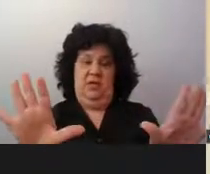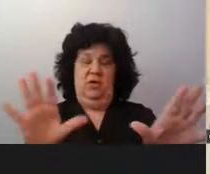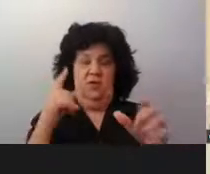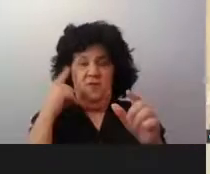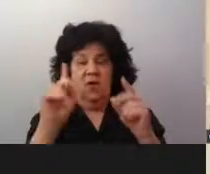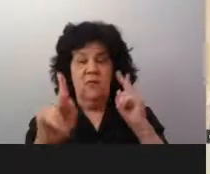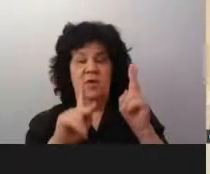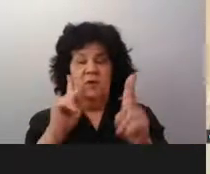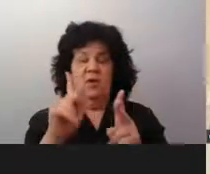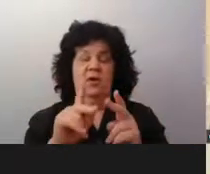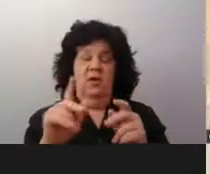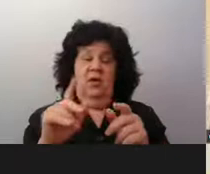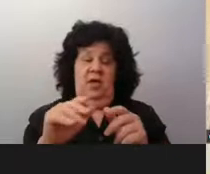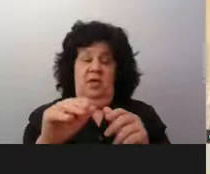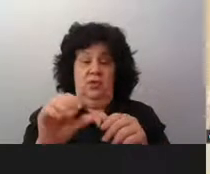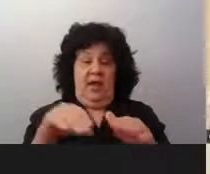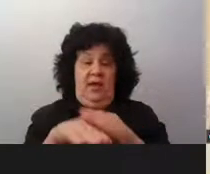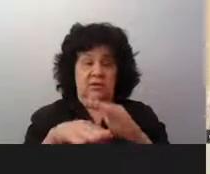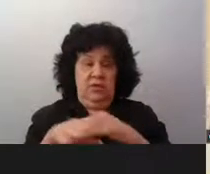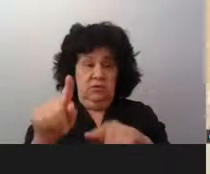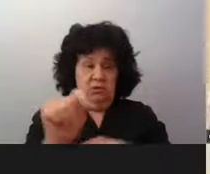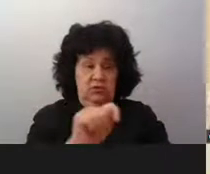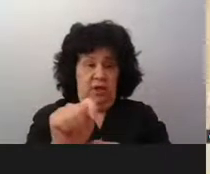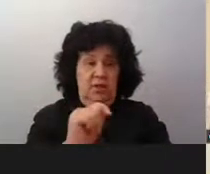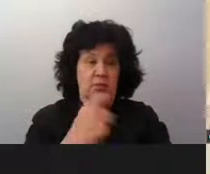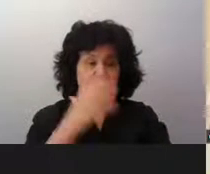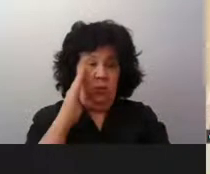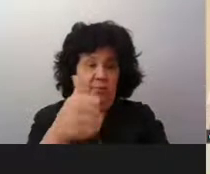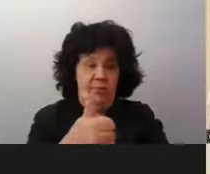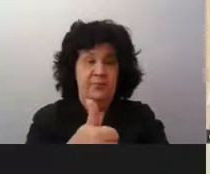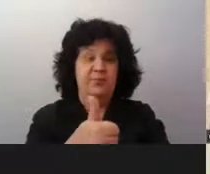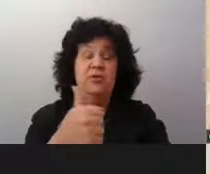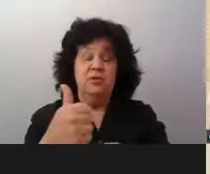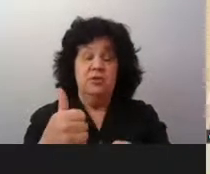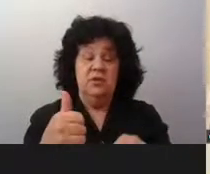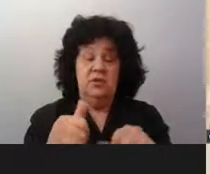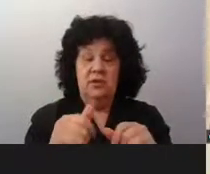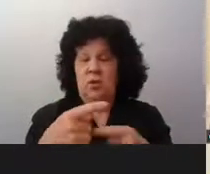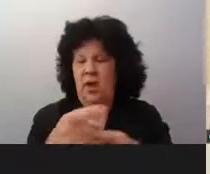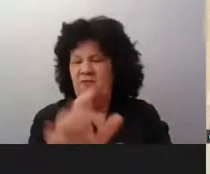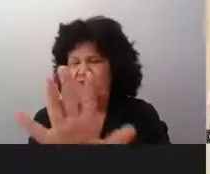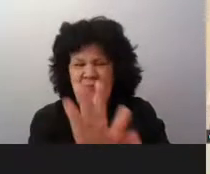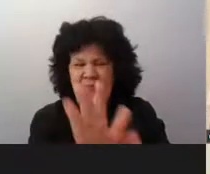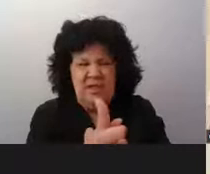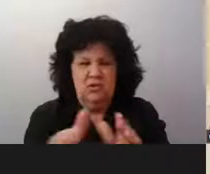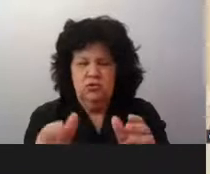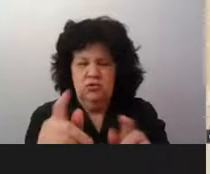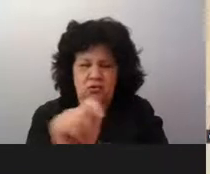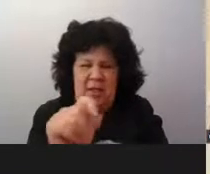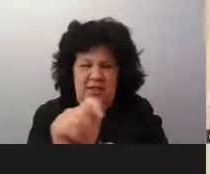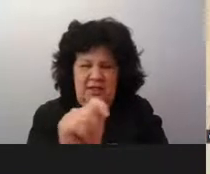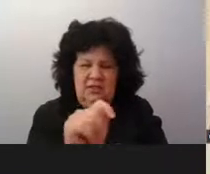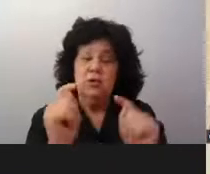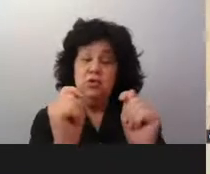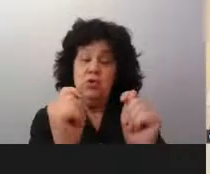this? So the access to training, we are going to be putting quick 5-minute trainings about SF Tool on the site itself